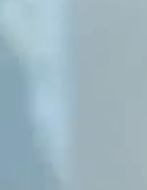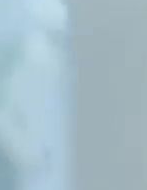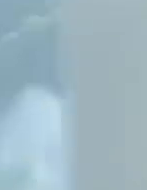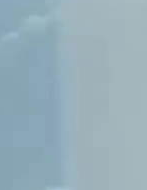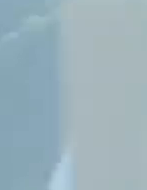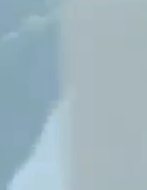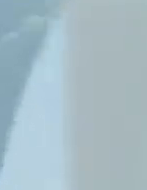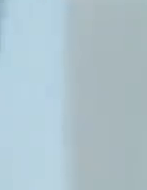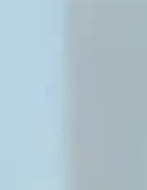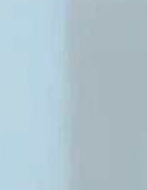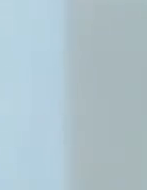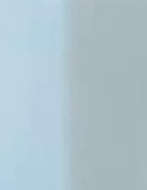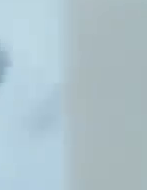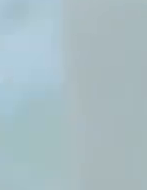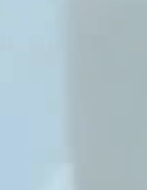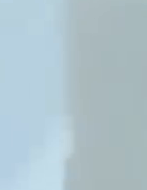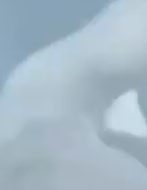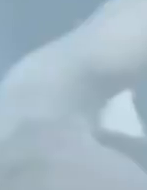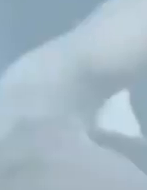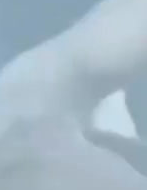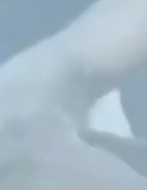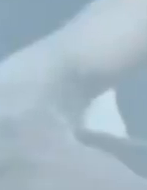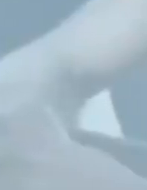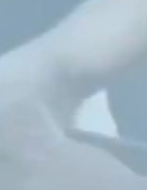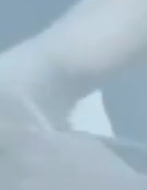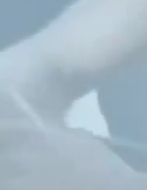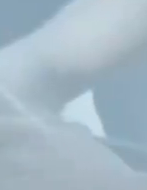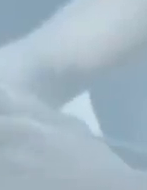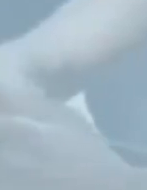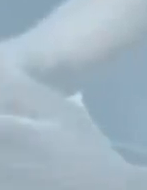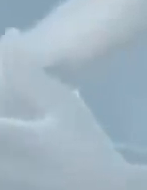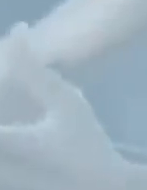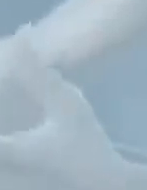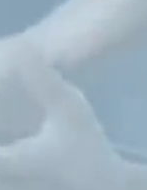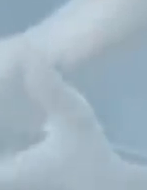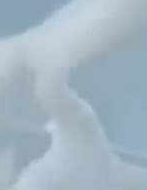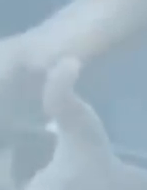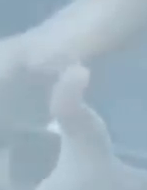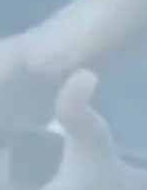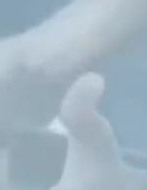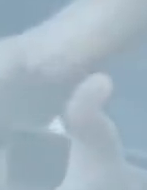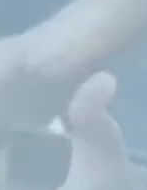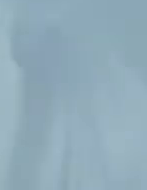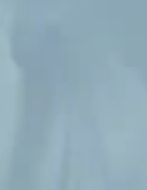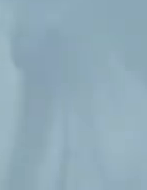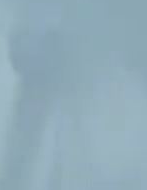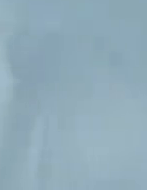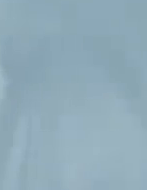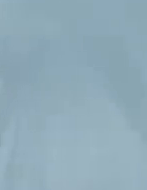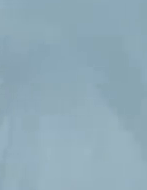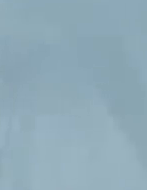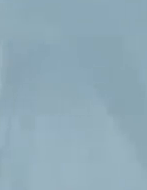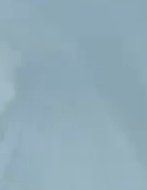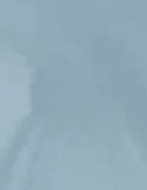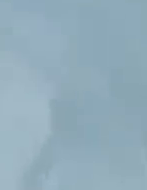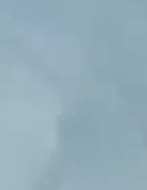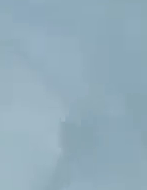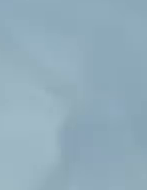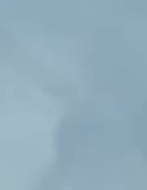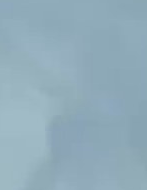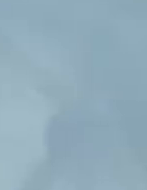Sunday cricket sessions. Putting a 6 love on your friends. Kissing your